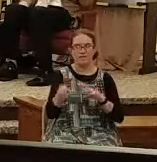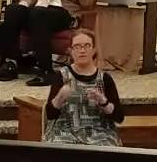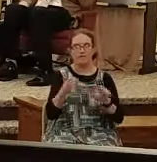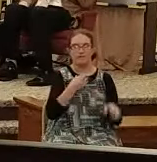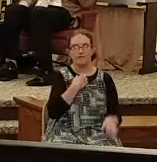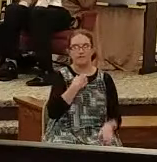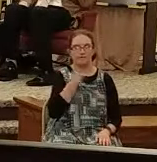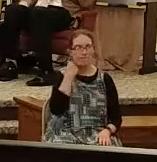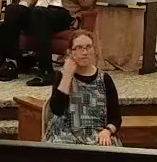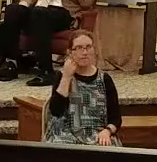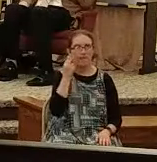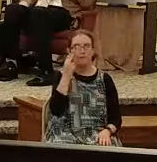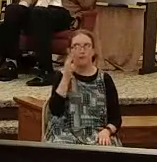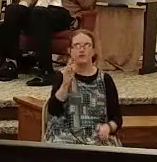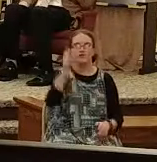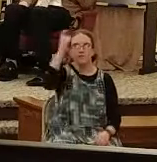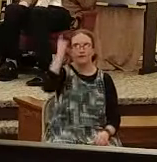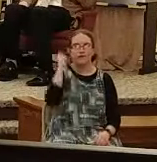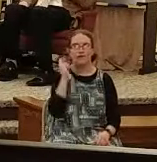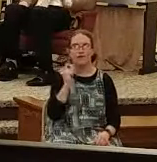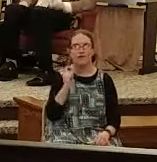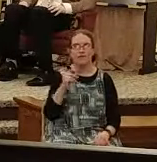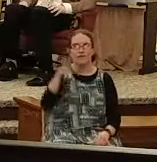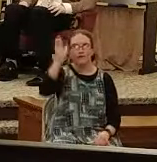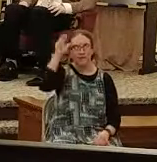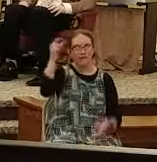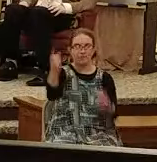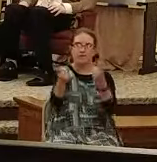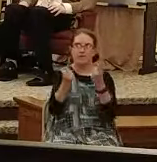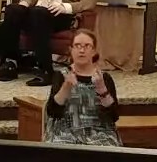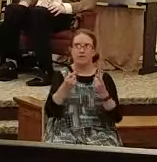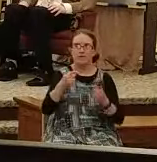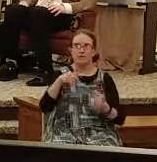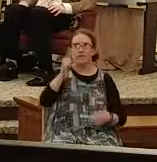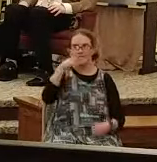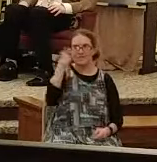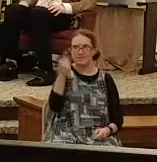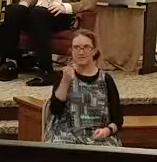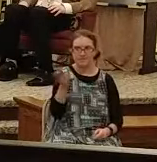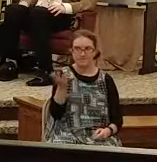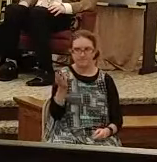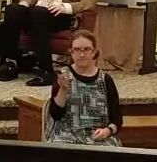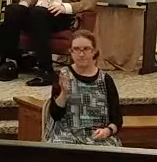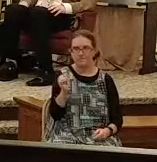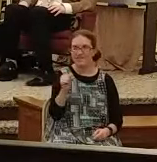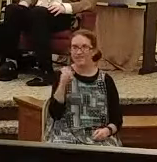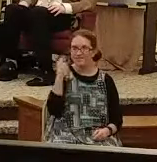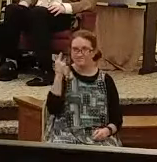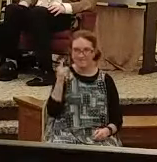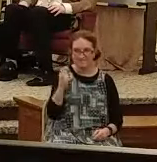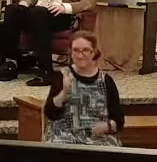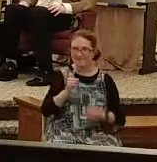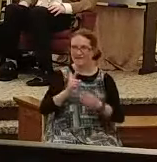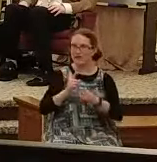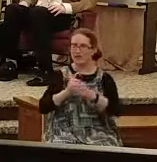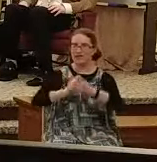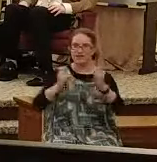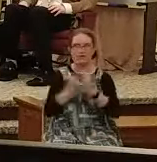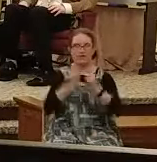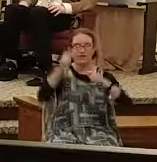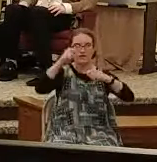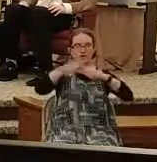watching, because here the enemy's coming in, and the enemy's saying, you know, if you just turn these